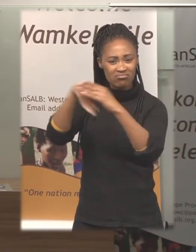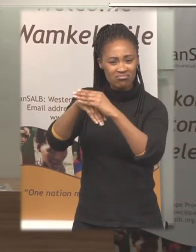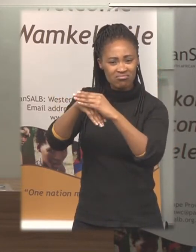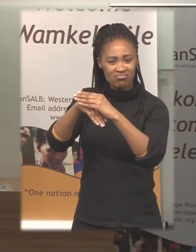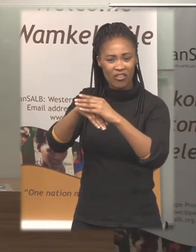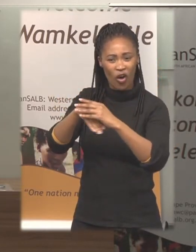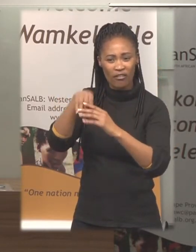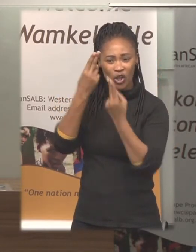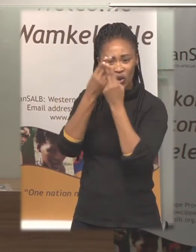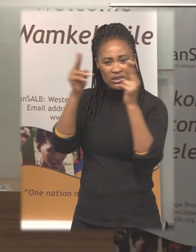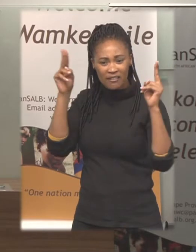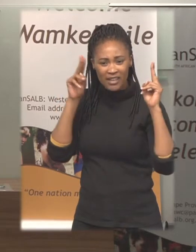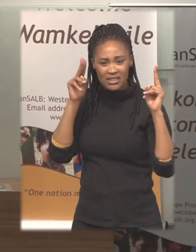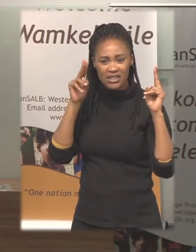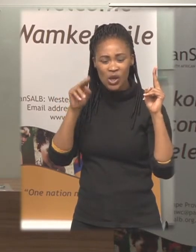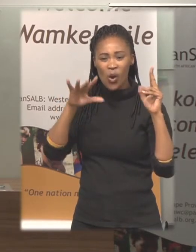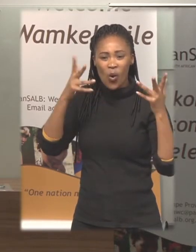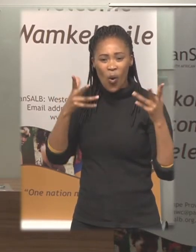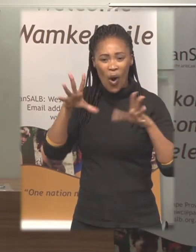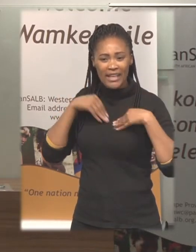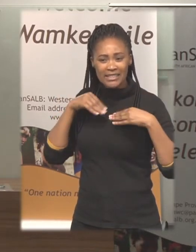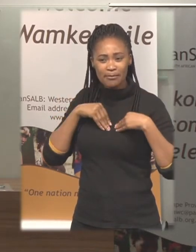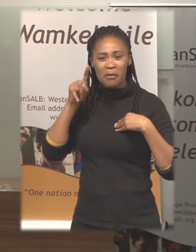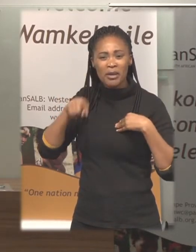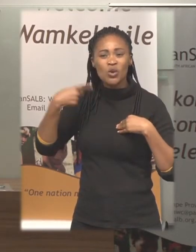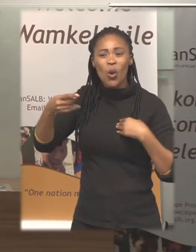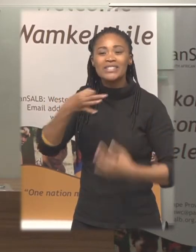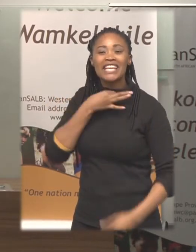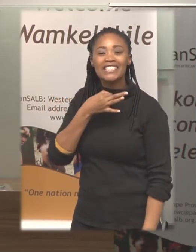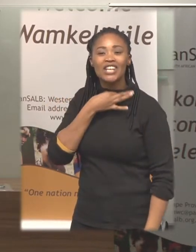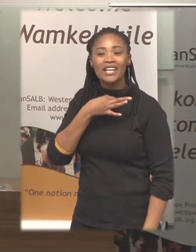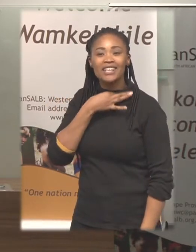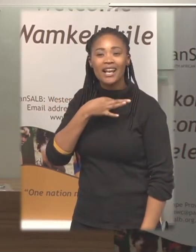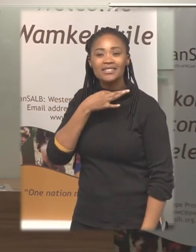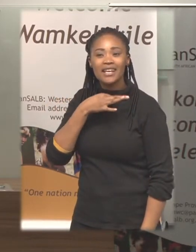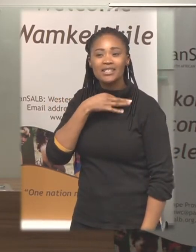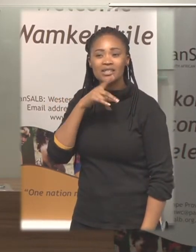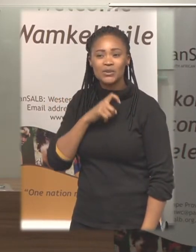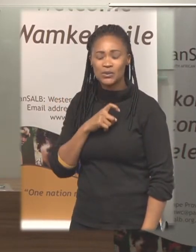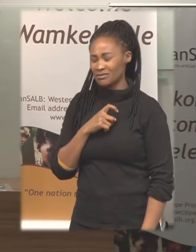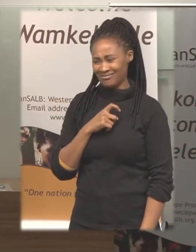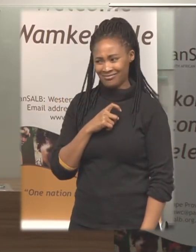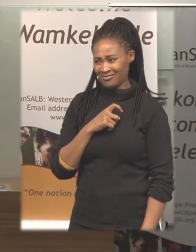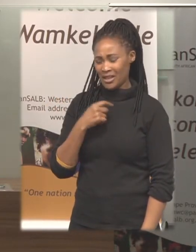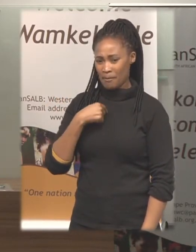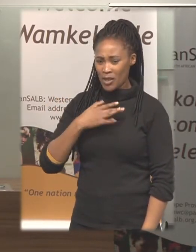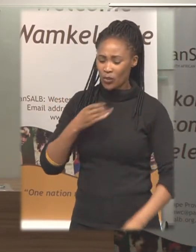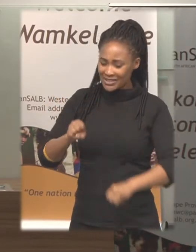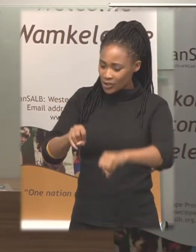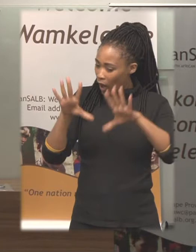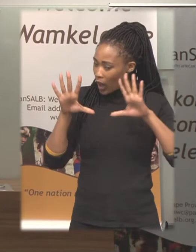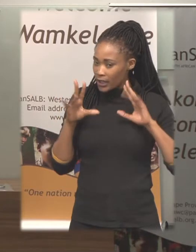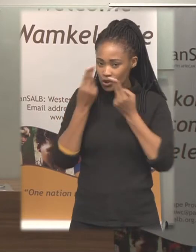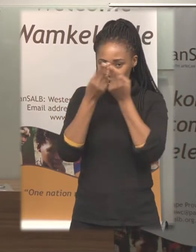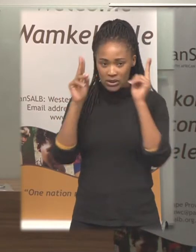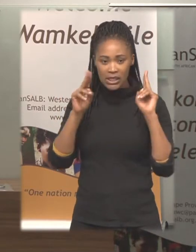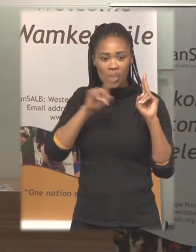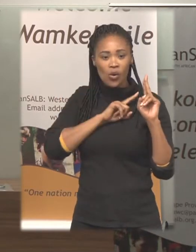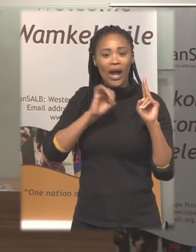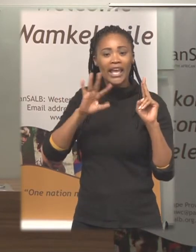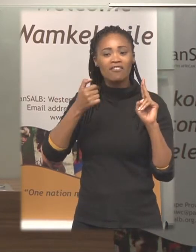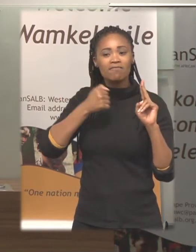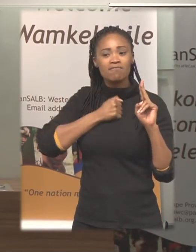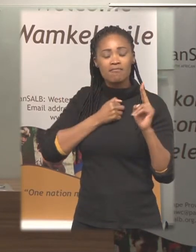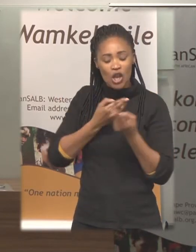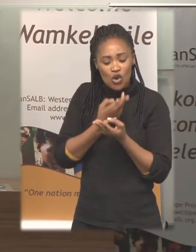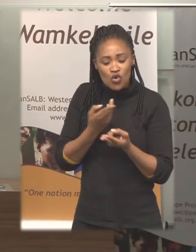intellectually equal to everybody. I envisage a decolonized UCT that will not laugh at me when I present my research paper in